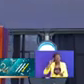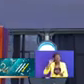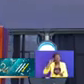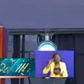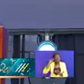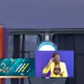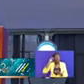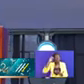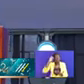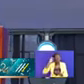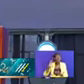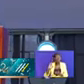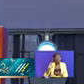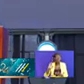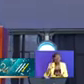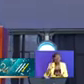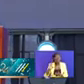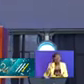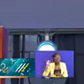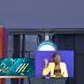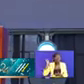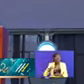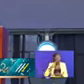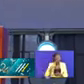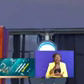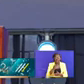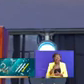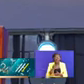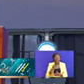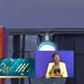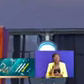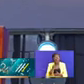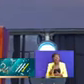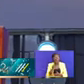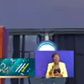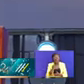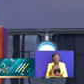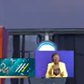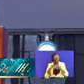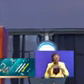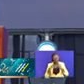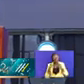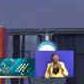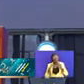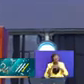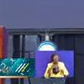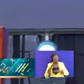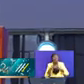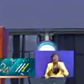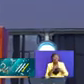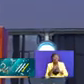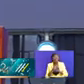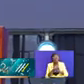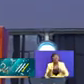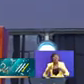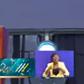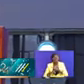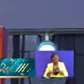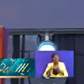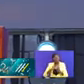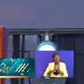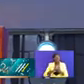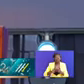and some level of innovation there must be a Priestly hood that is connected to